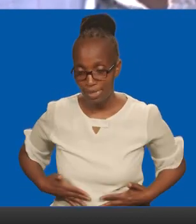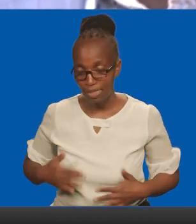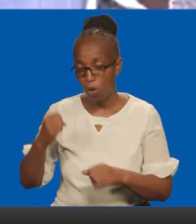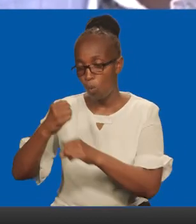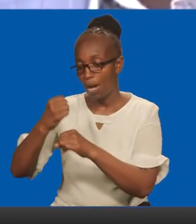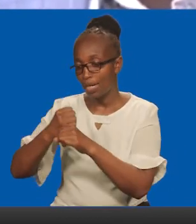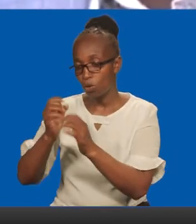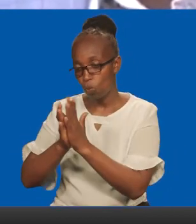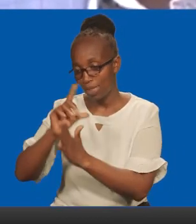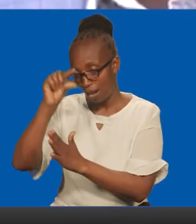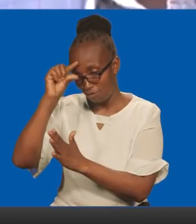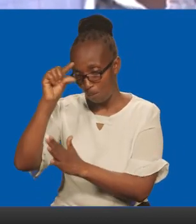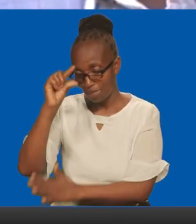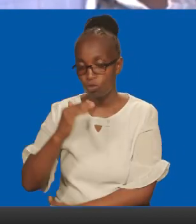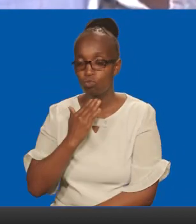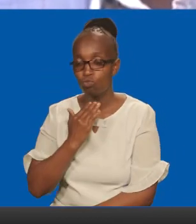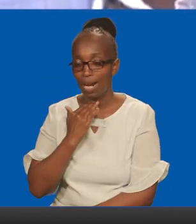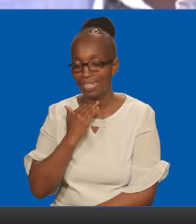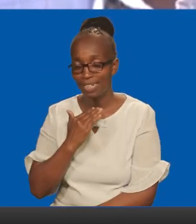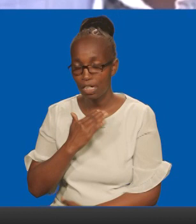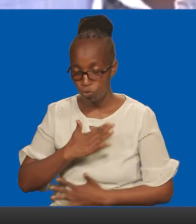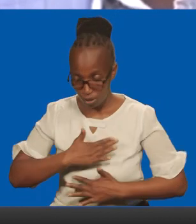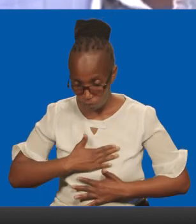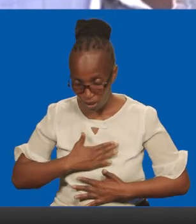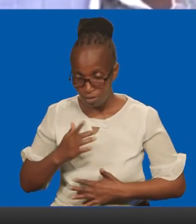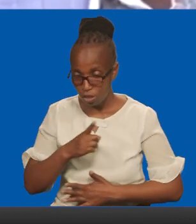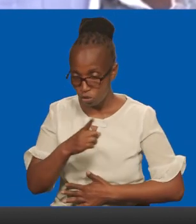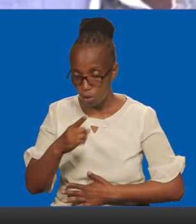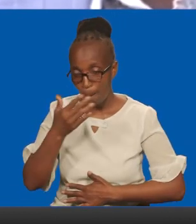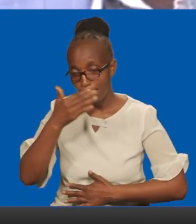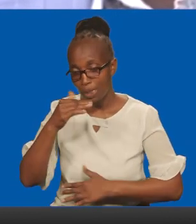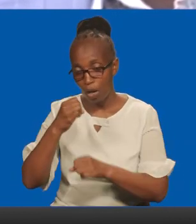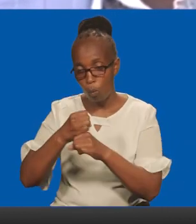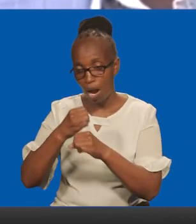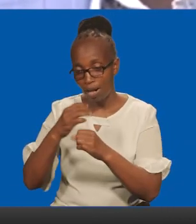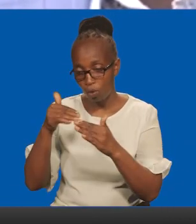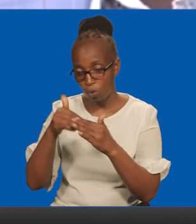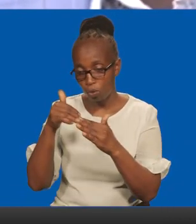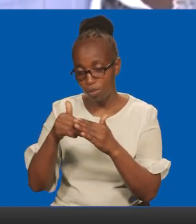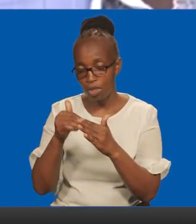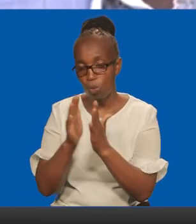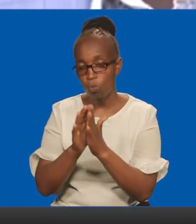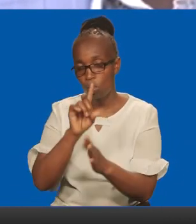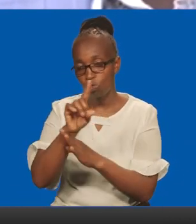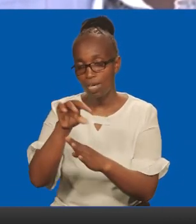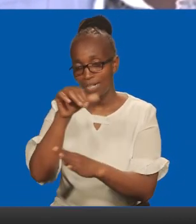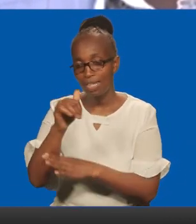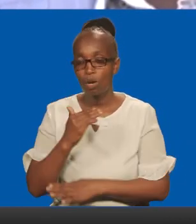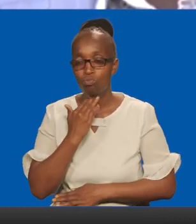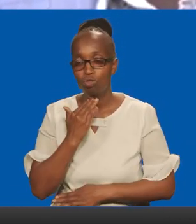All the agencies of government, I want to urge you to work closely with each other.